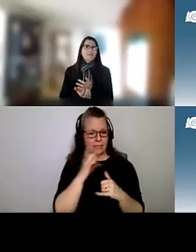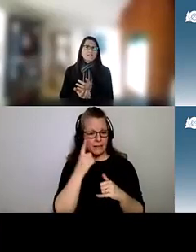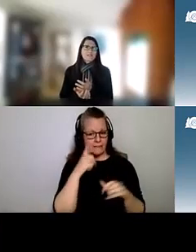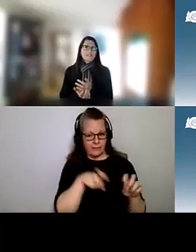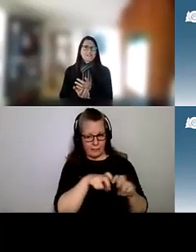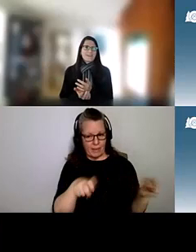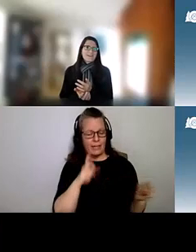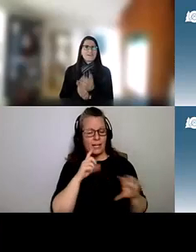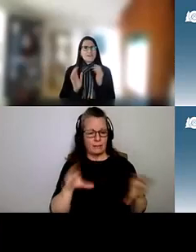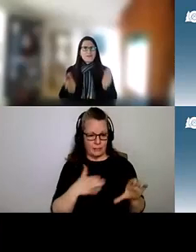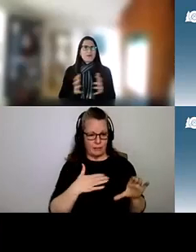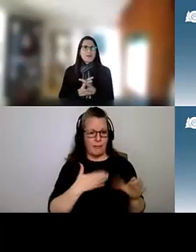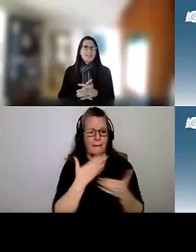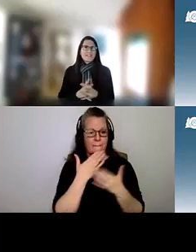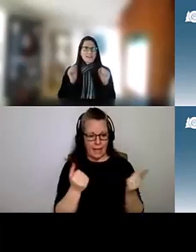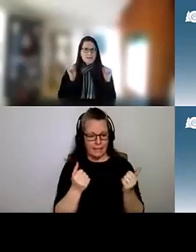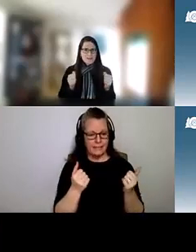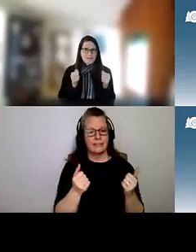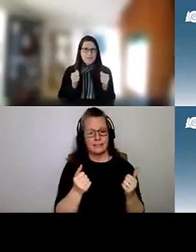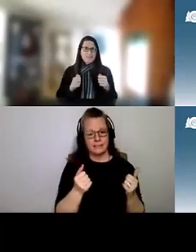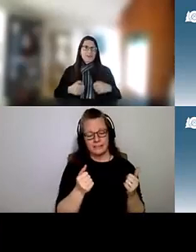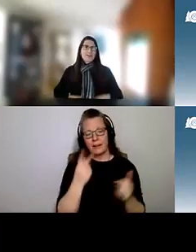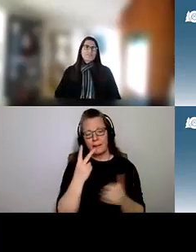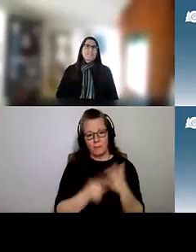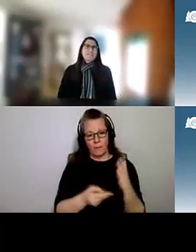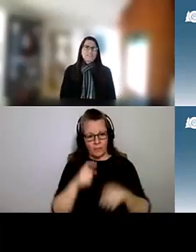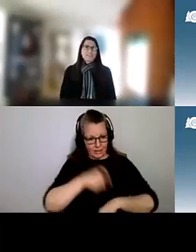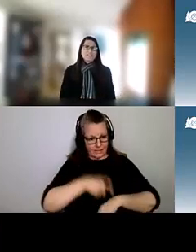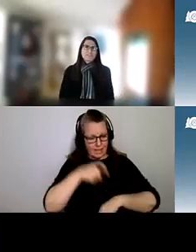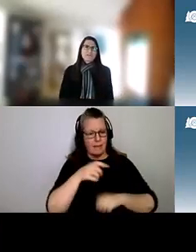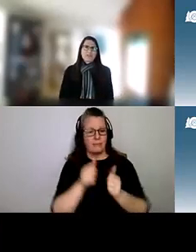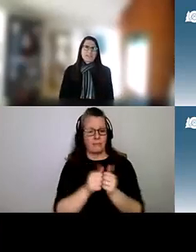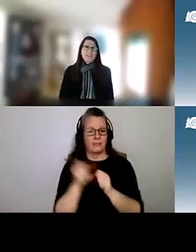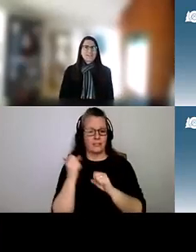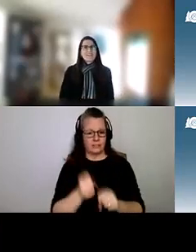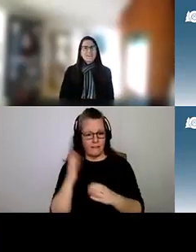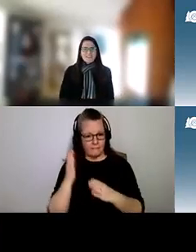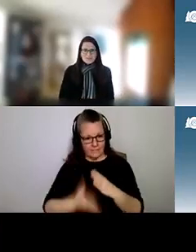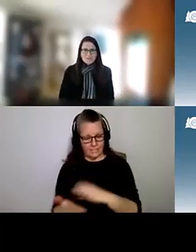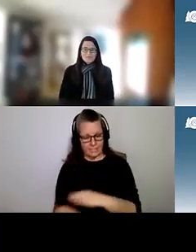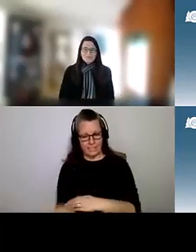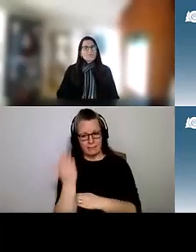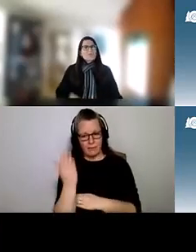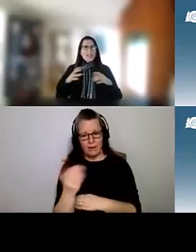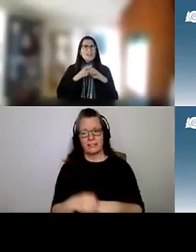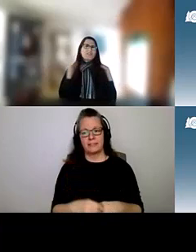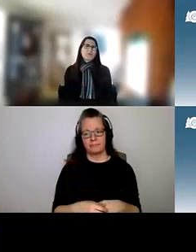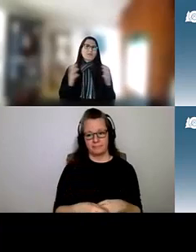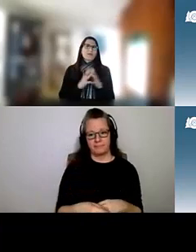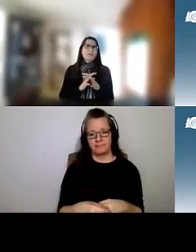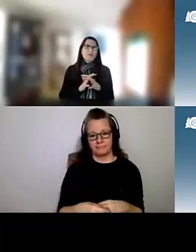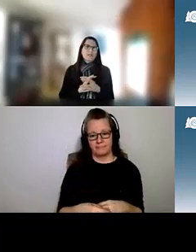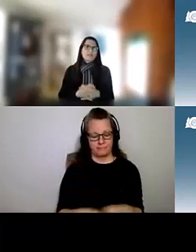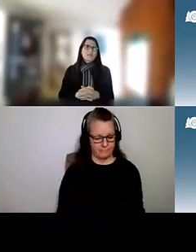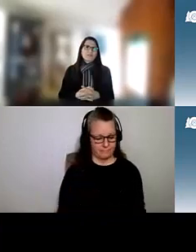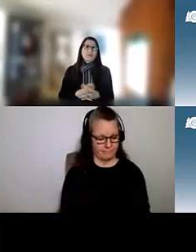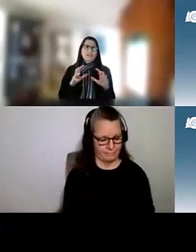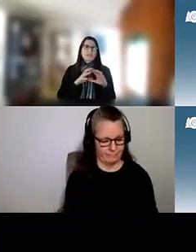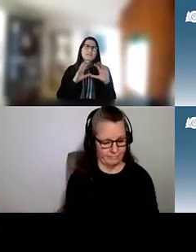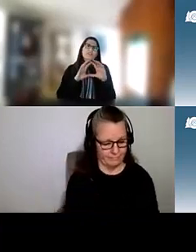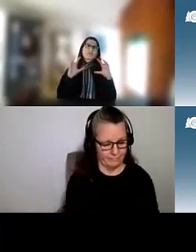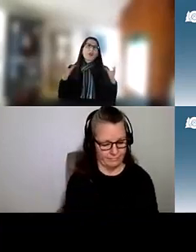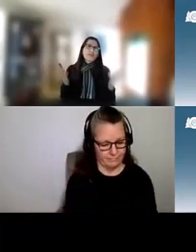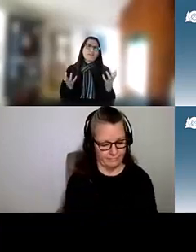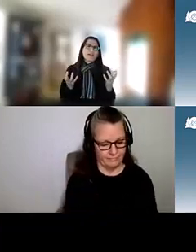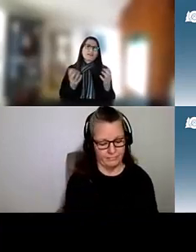best to bring us in both on time and with a strong finish here this morning. So really what I'm hoping to do this morning